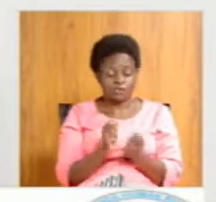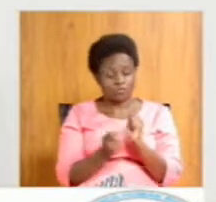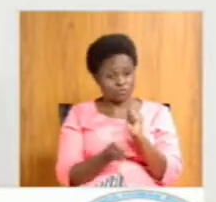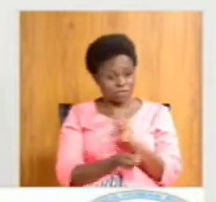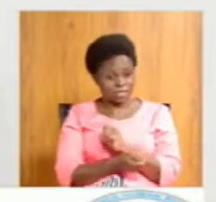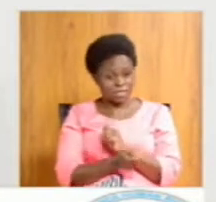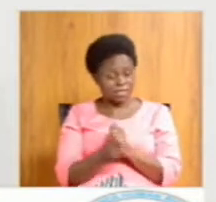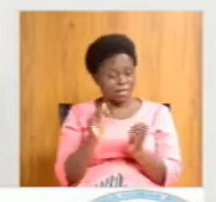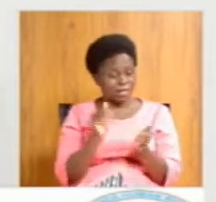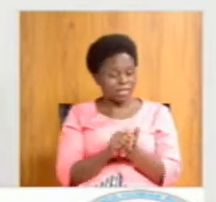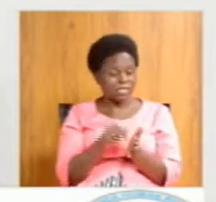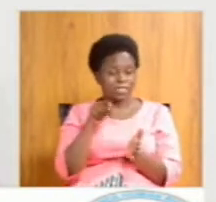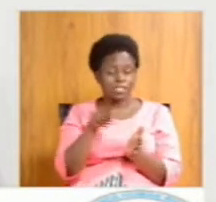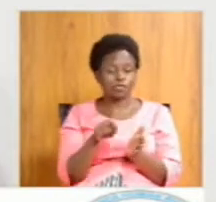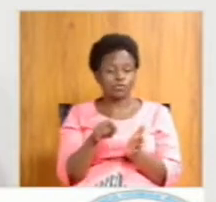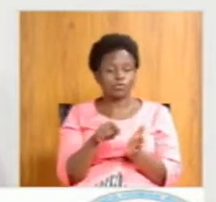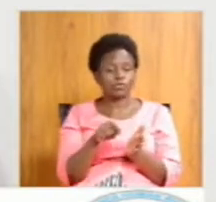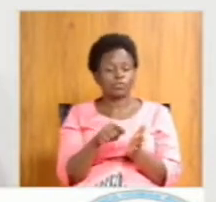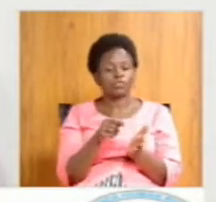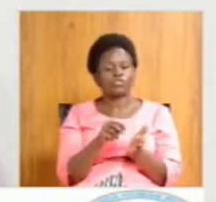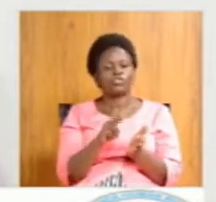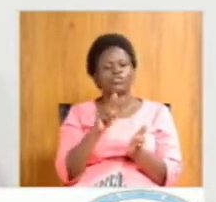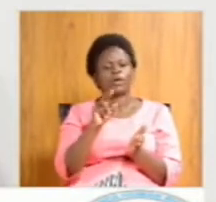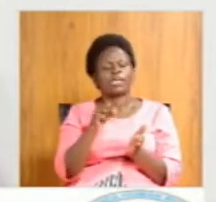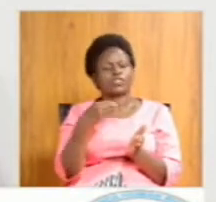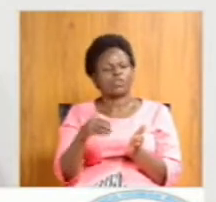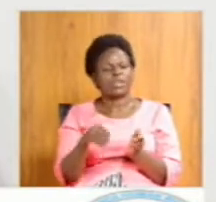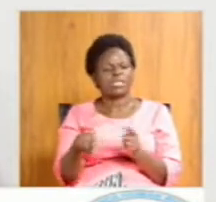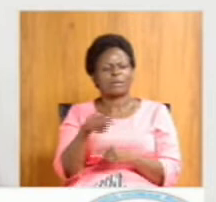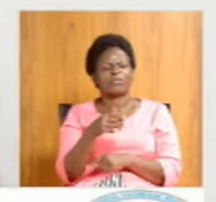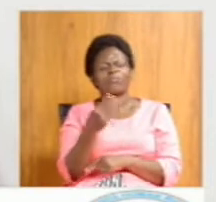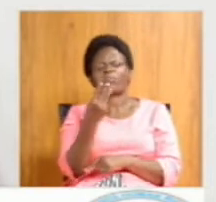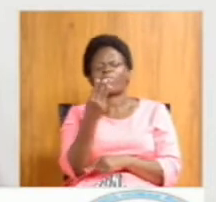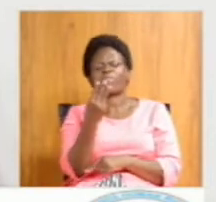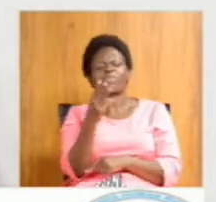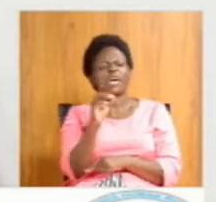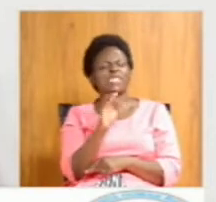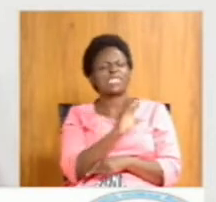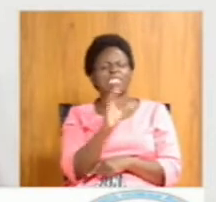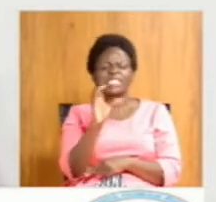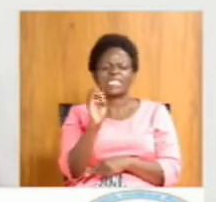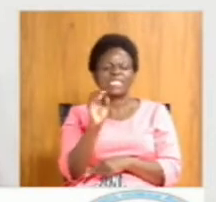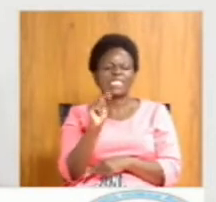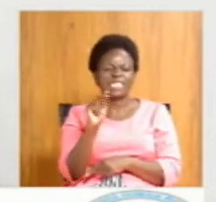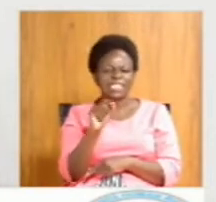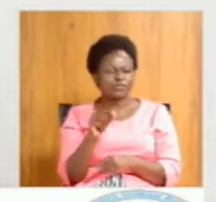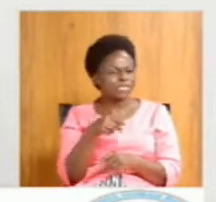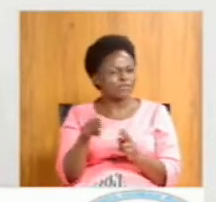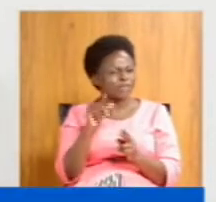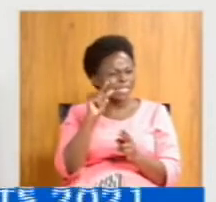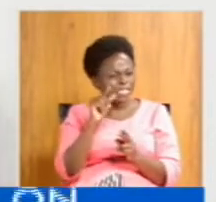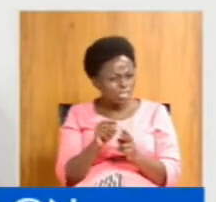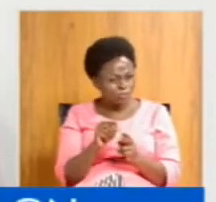that into U.S. dollar, that is about $0 which is very cheap and very competitive.